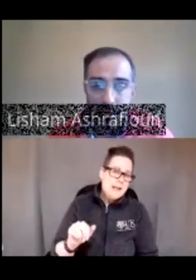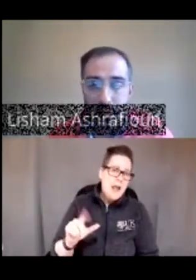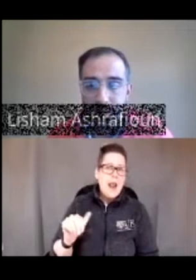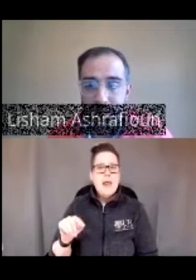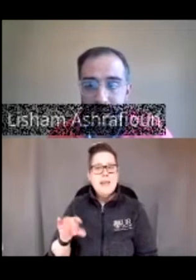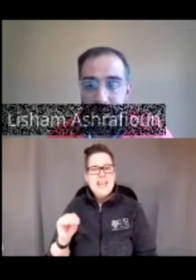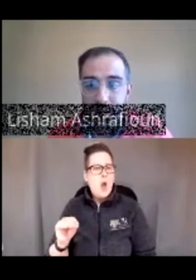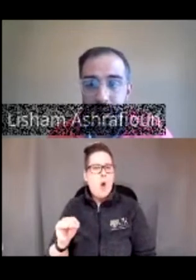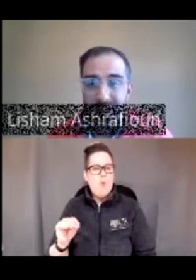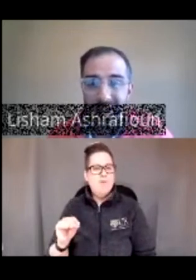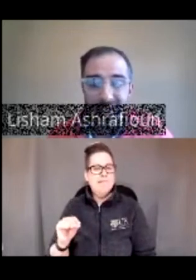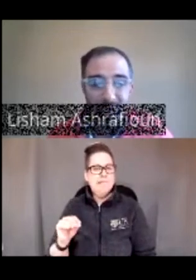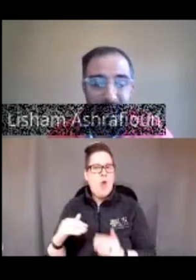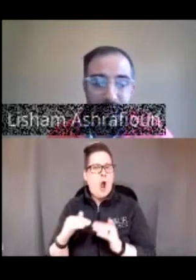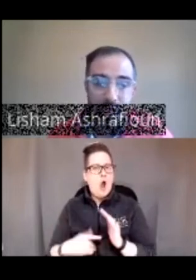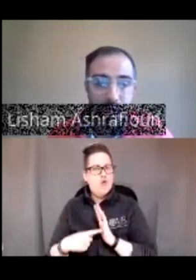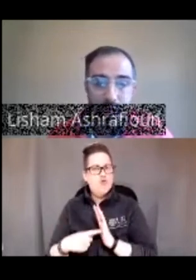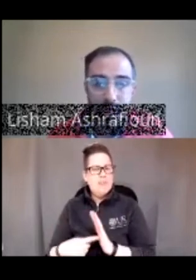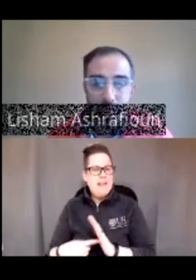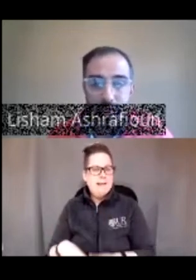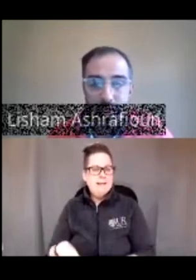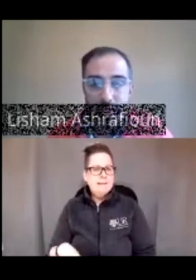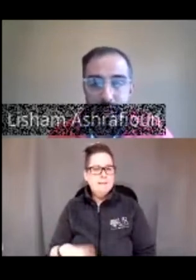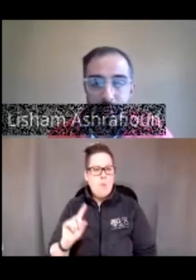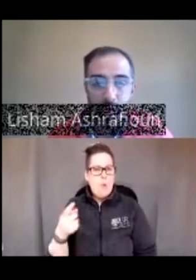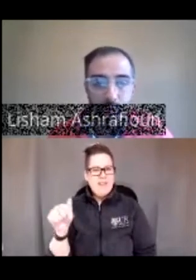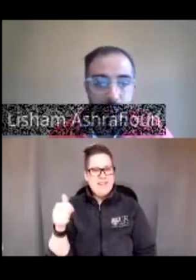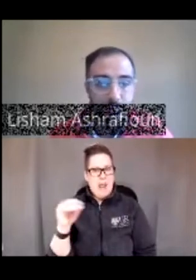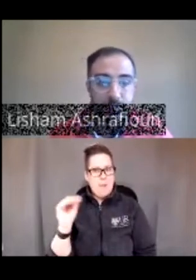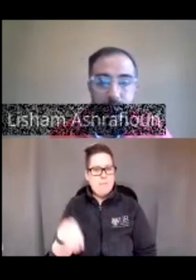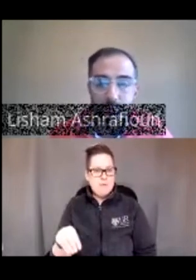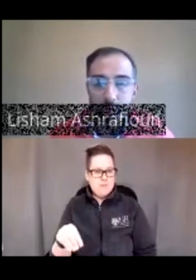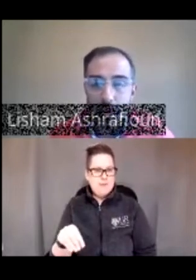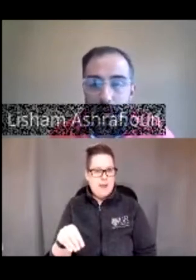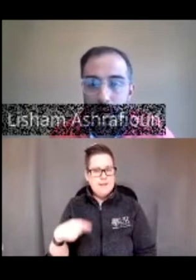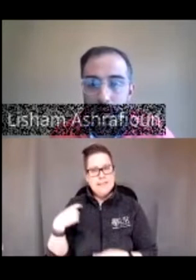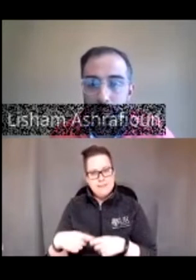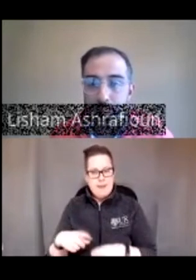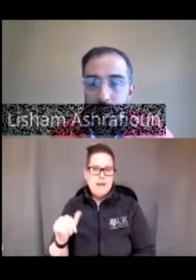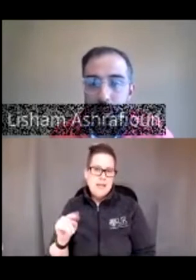bit underrepresented, as we've had just 10% of the sample.